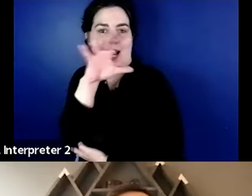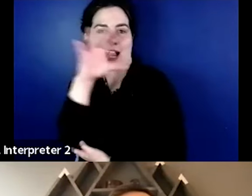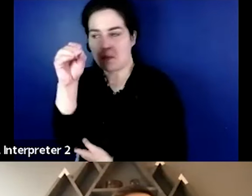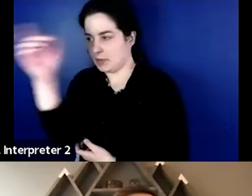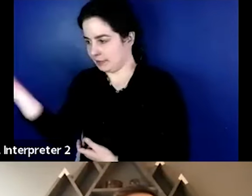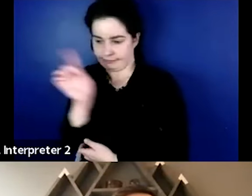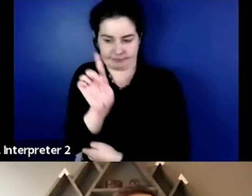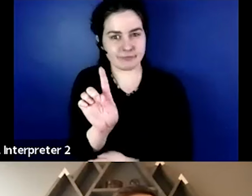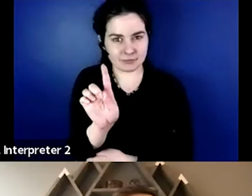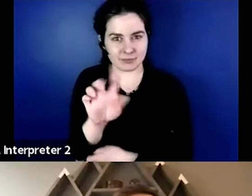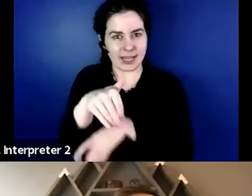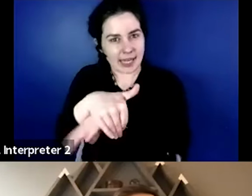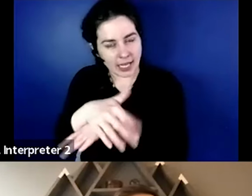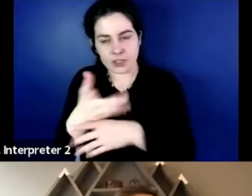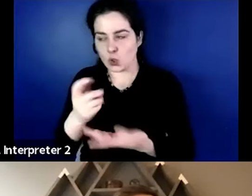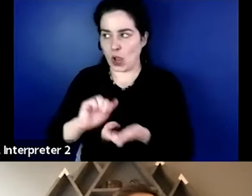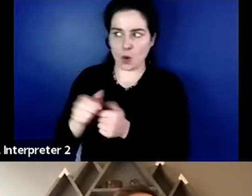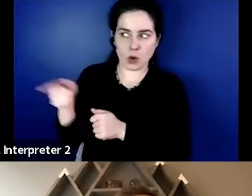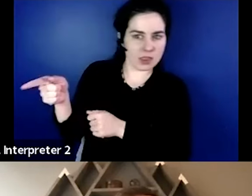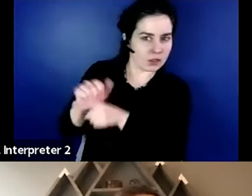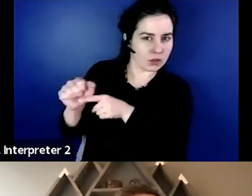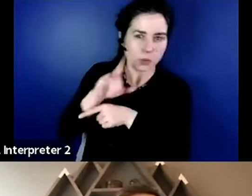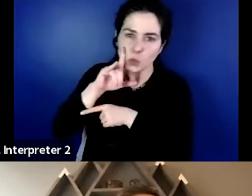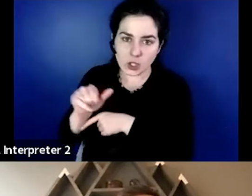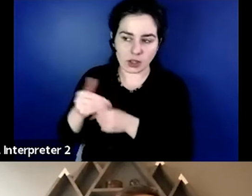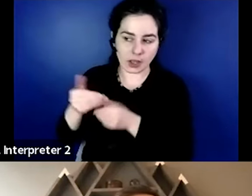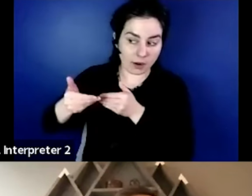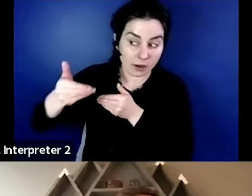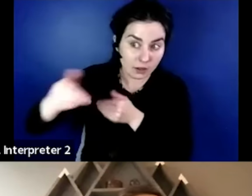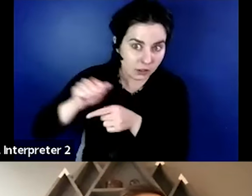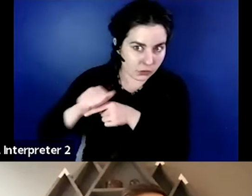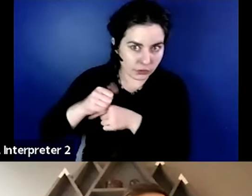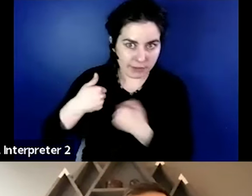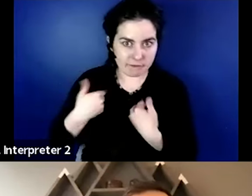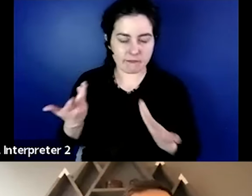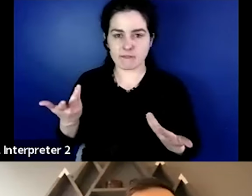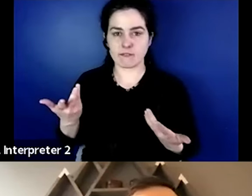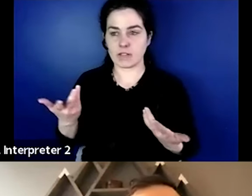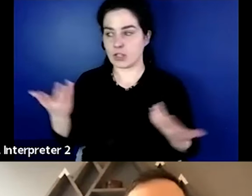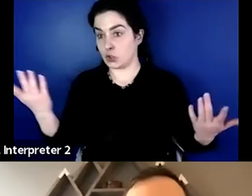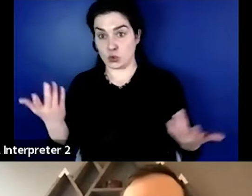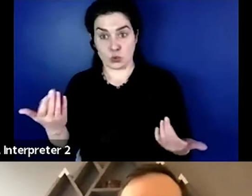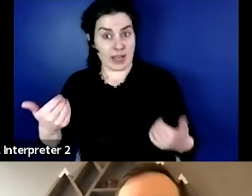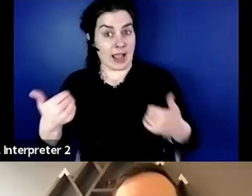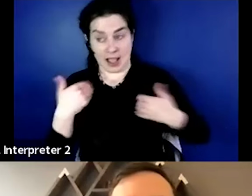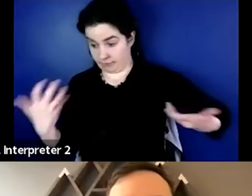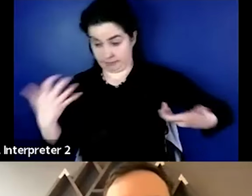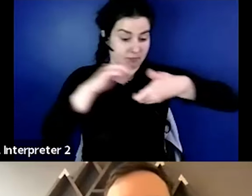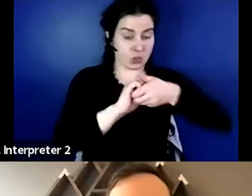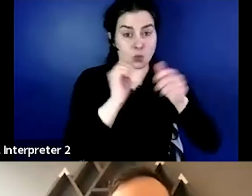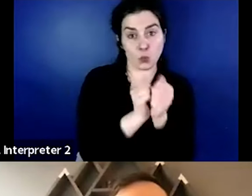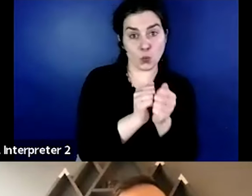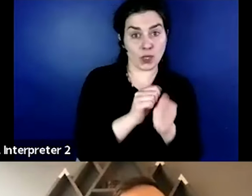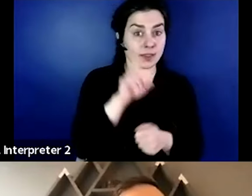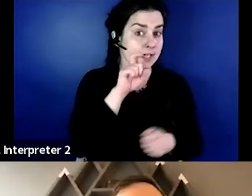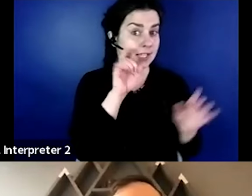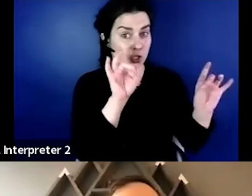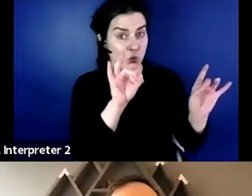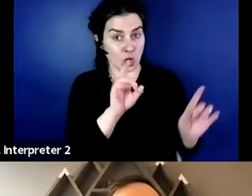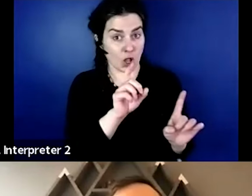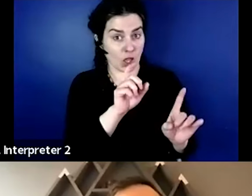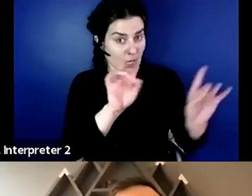So it's like, how are they trained? How are they ongoing trained? Are they working in tandem with the sexual assault center? How are they working in tandem? What